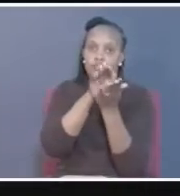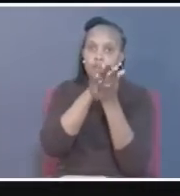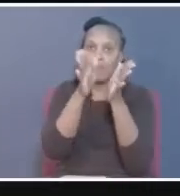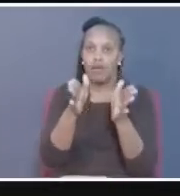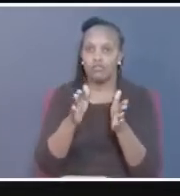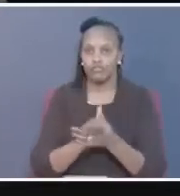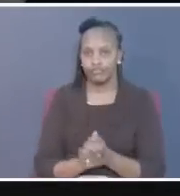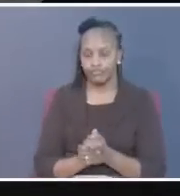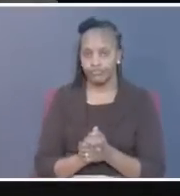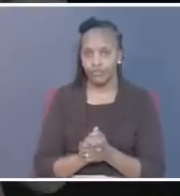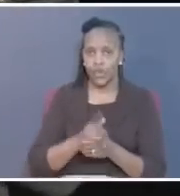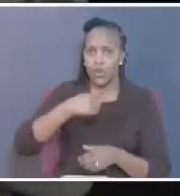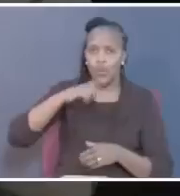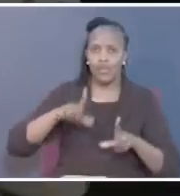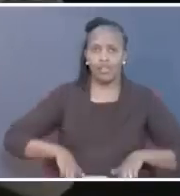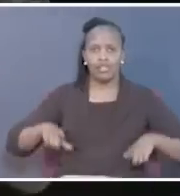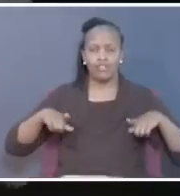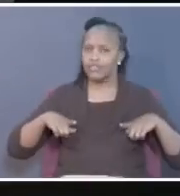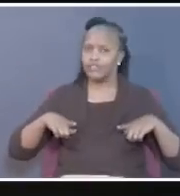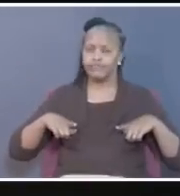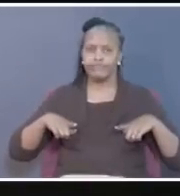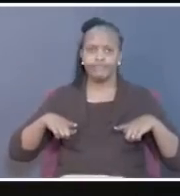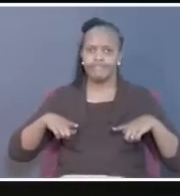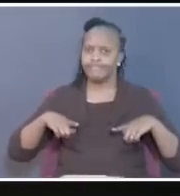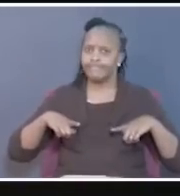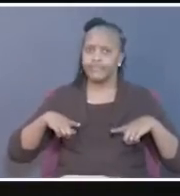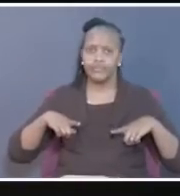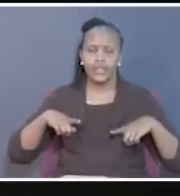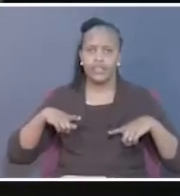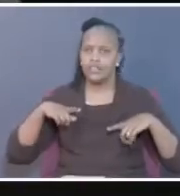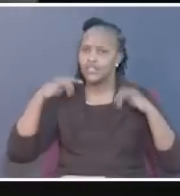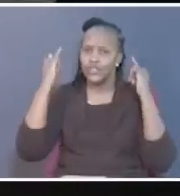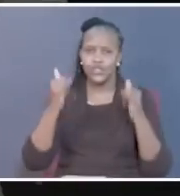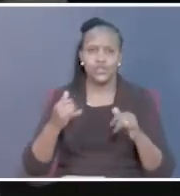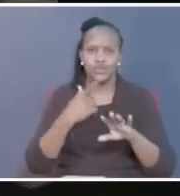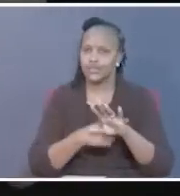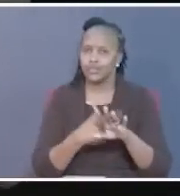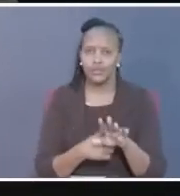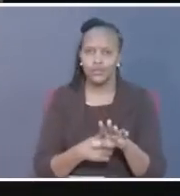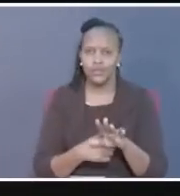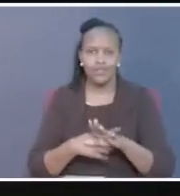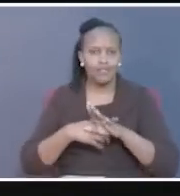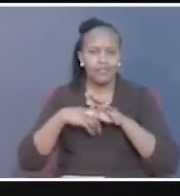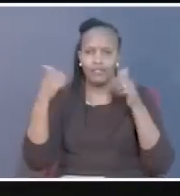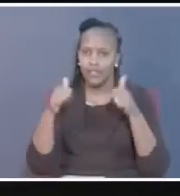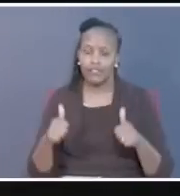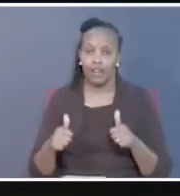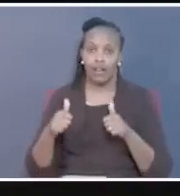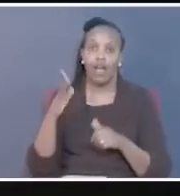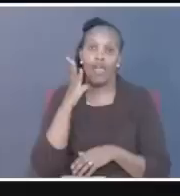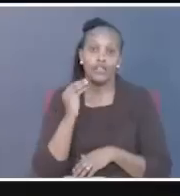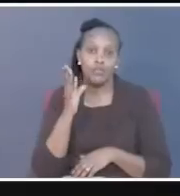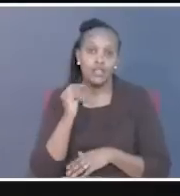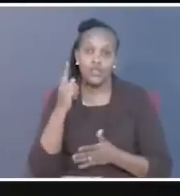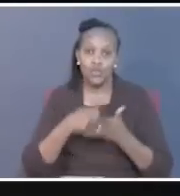We are living in peculiar times. Most of us have never gone through what we're experiencing today with